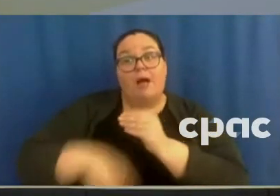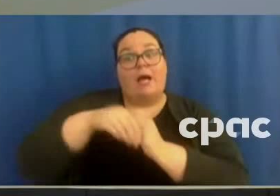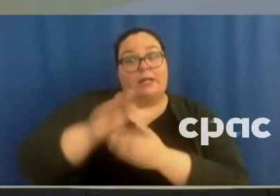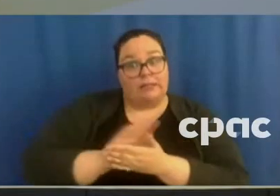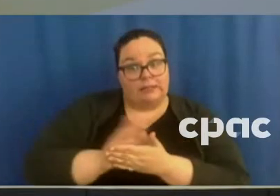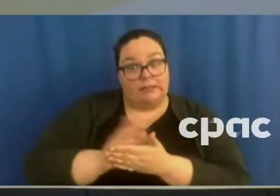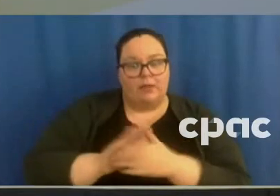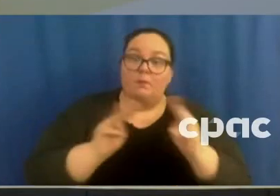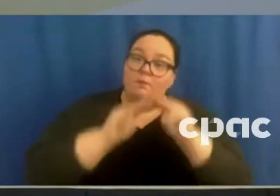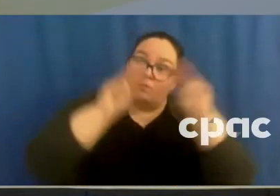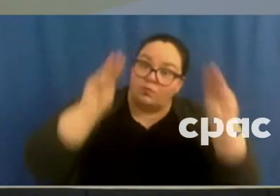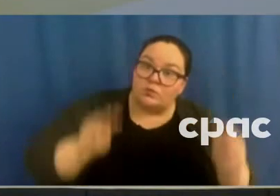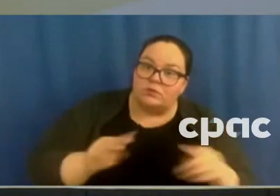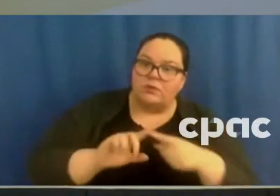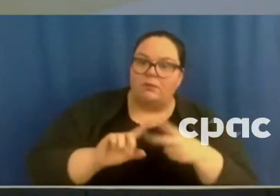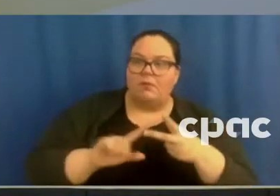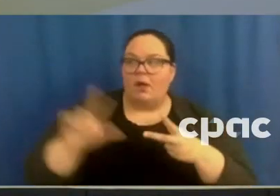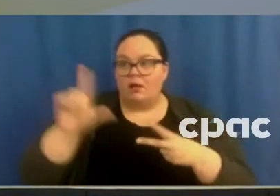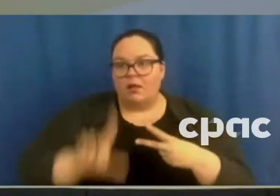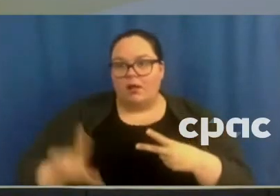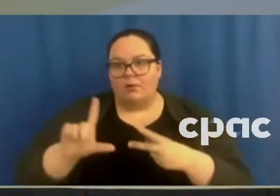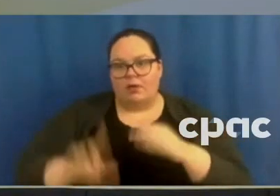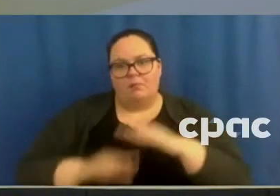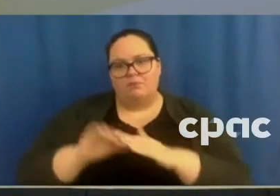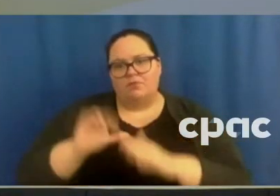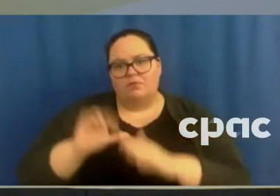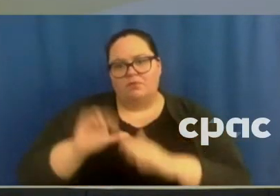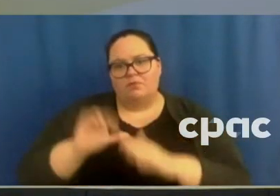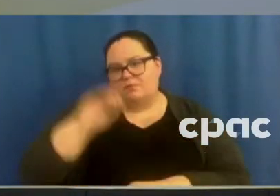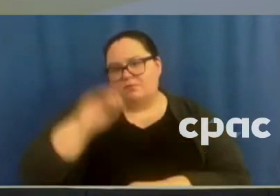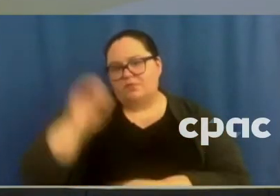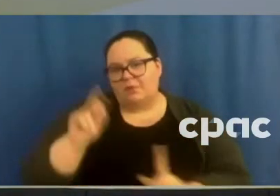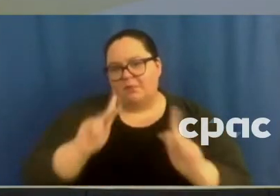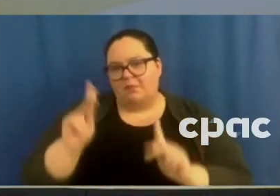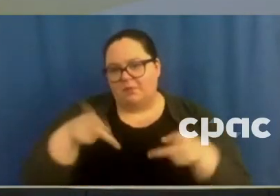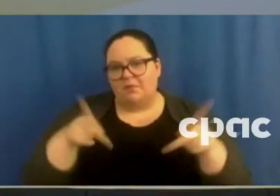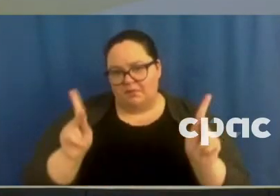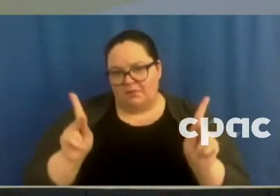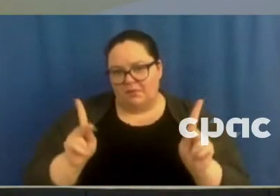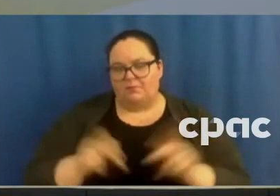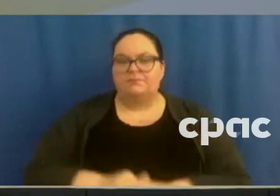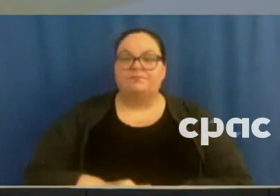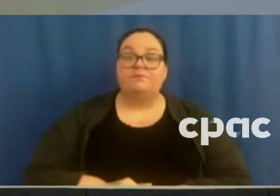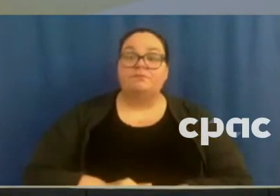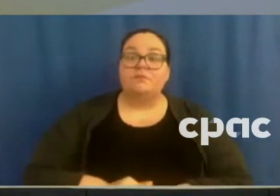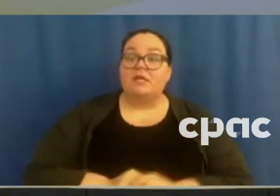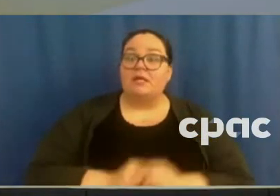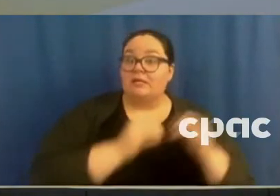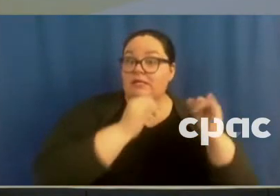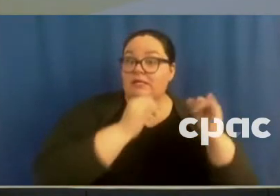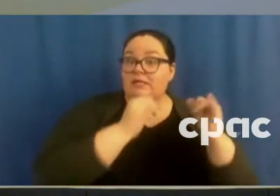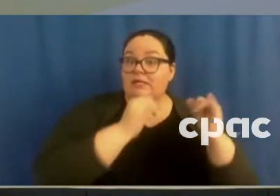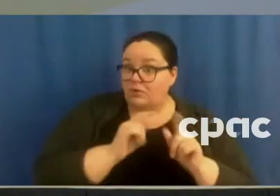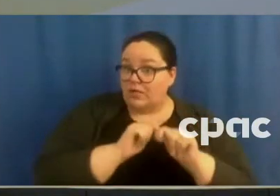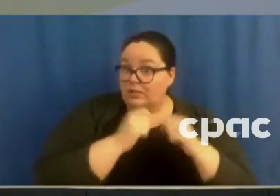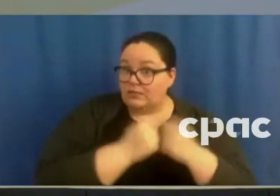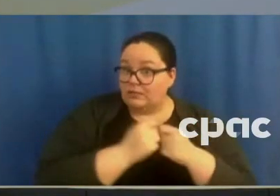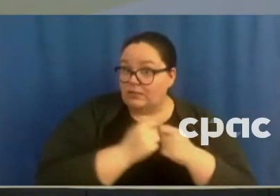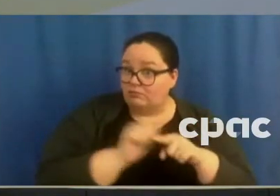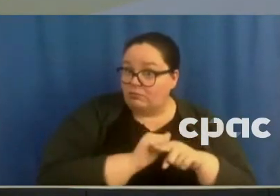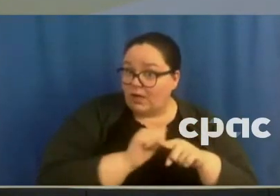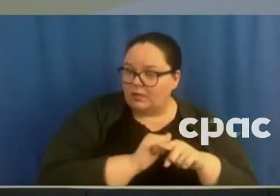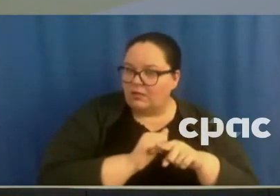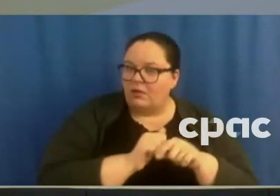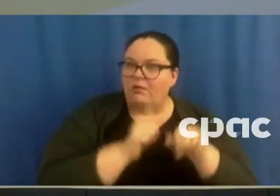and libraries can operate at up to 50% capacity. Individual and team practices are permitted in accordance with